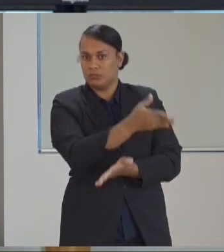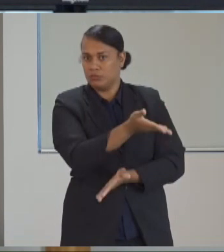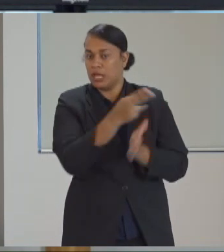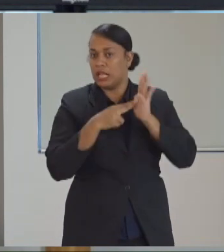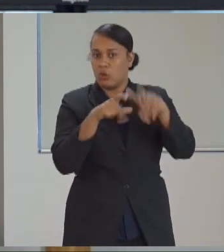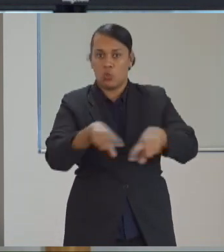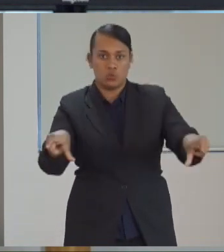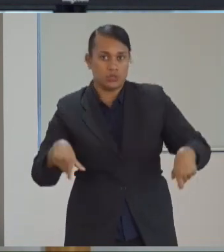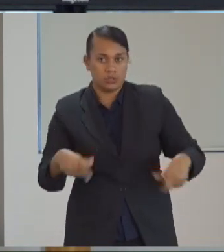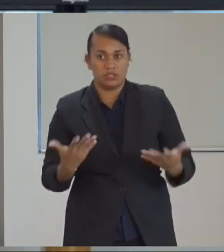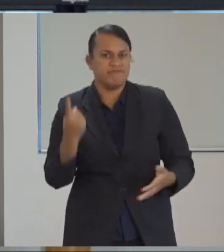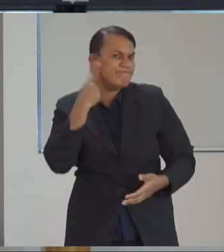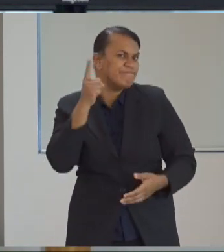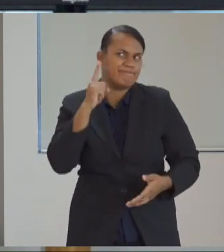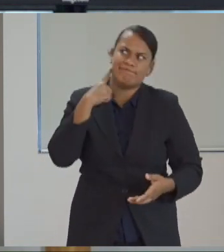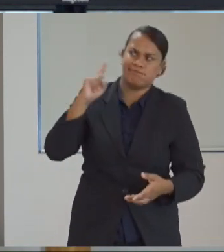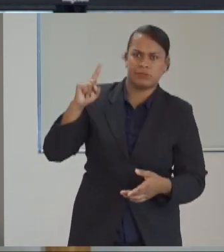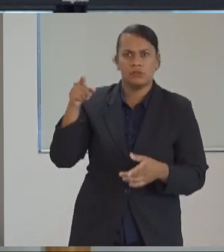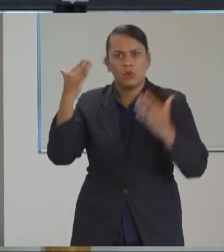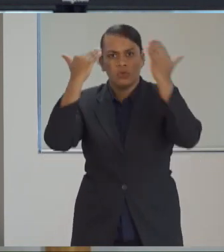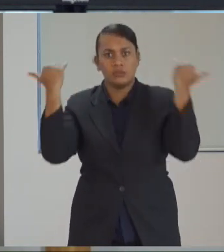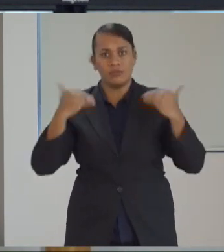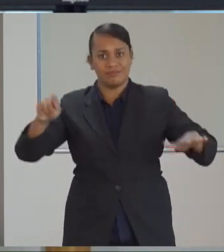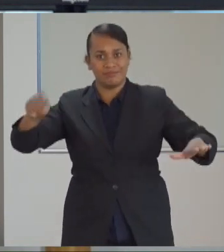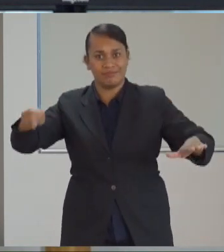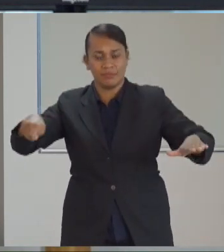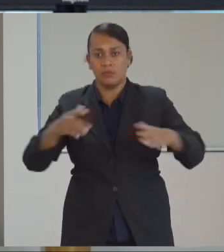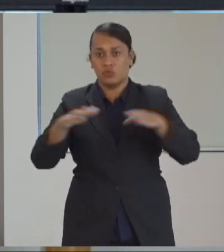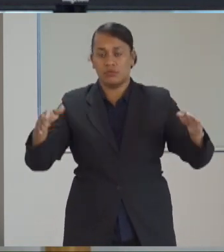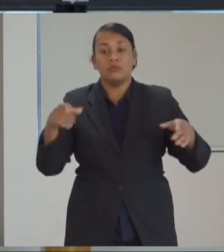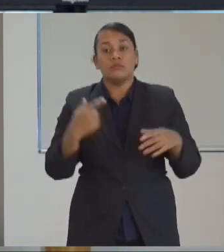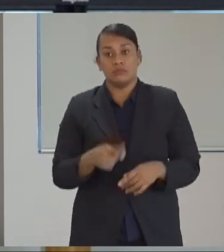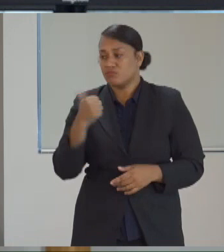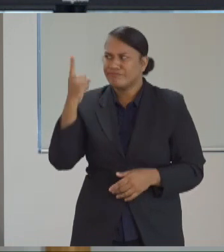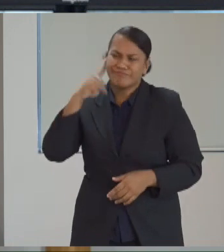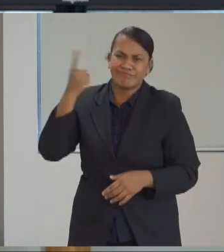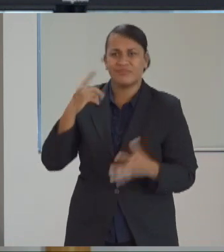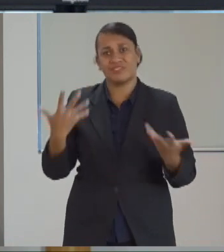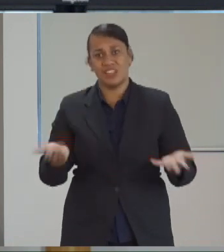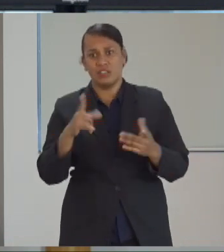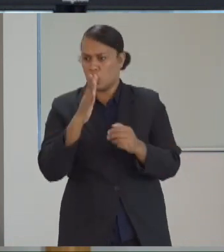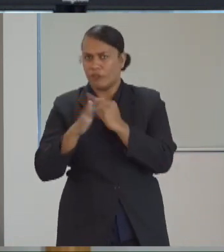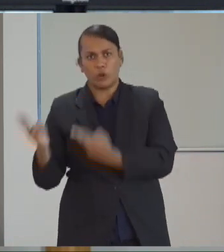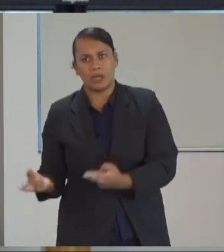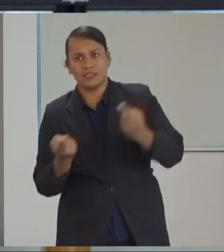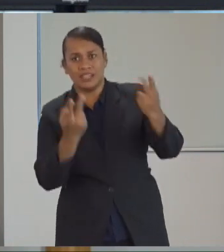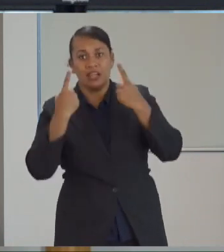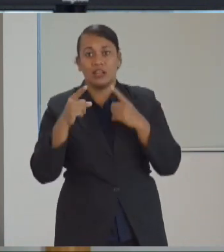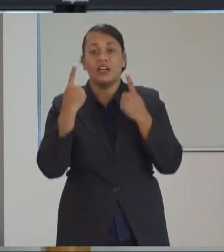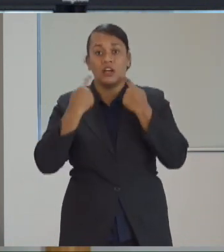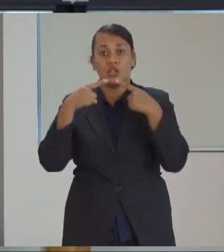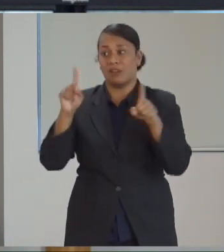and of course, it could have been amended given the intent of what was there. But we understand there's not that many of those types of charges being drafted in that particular